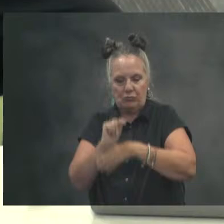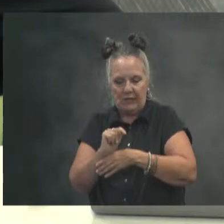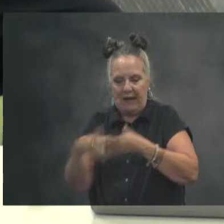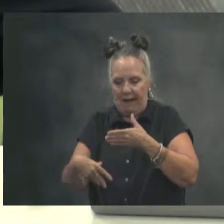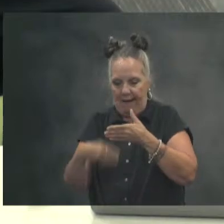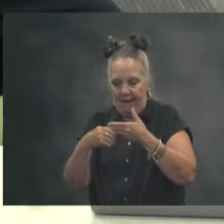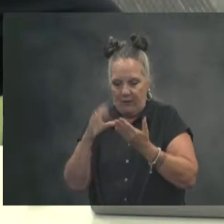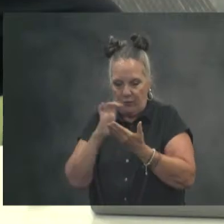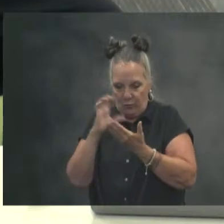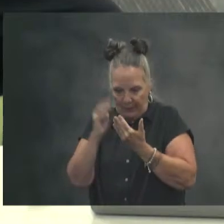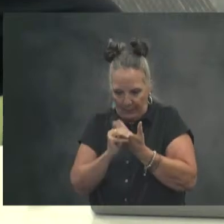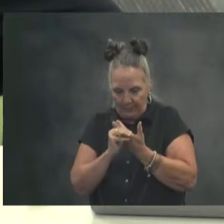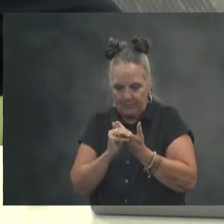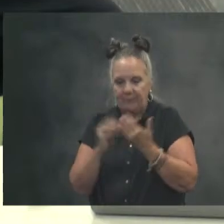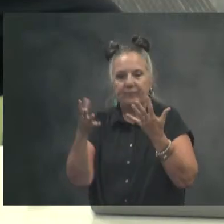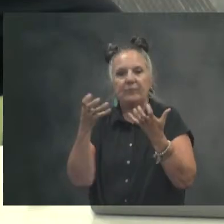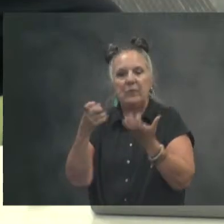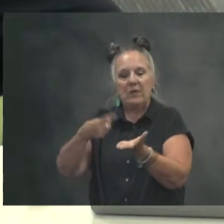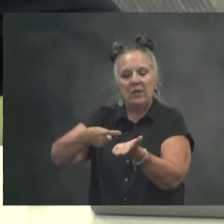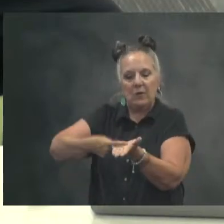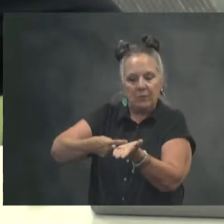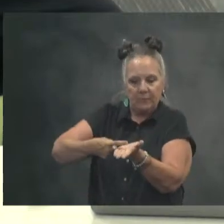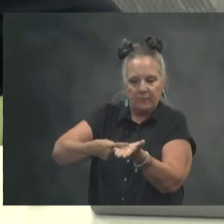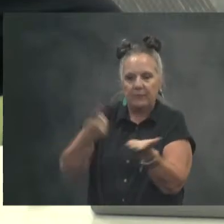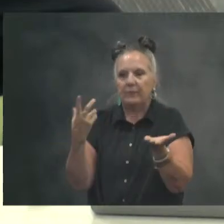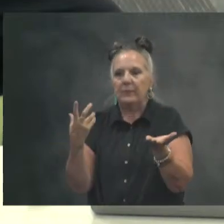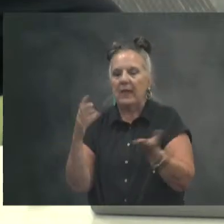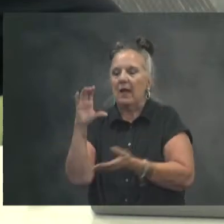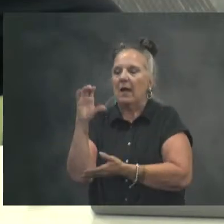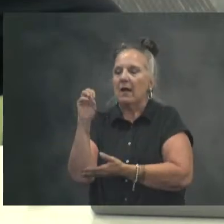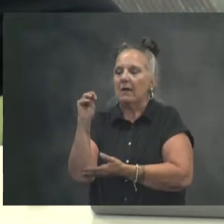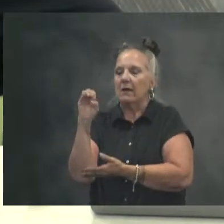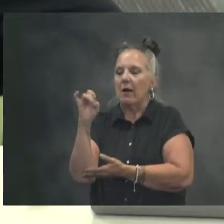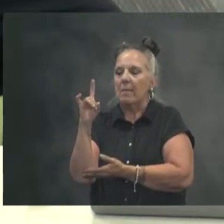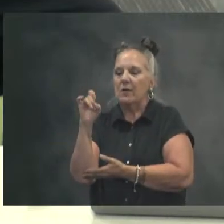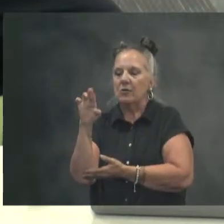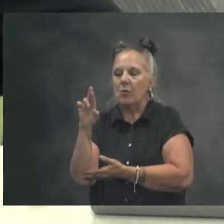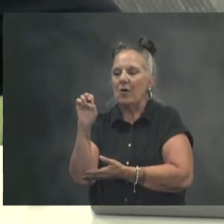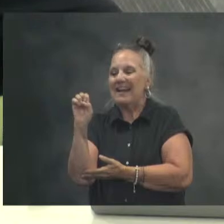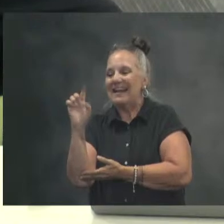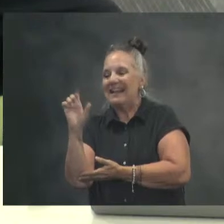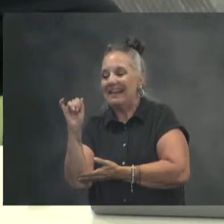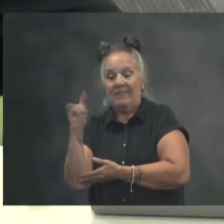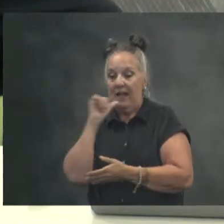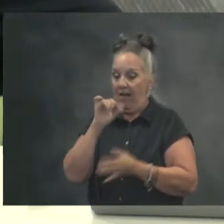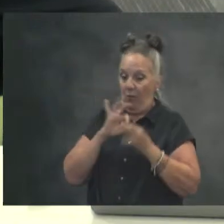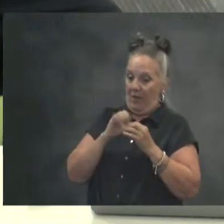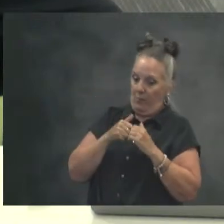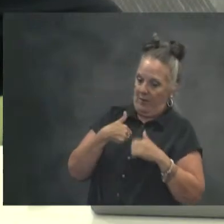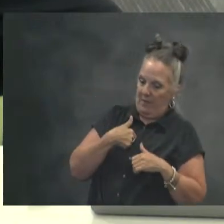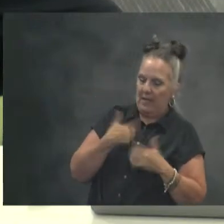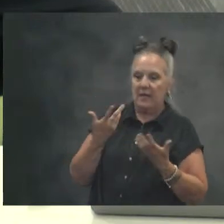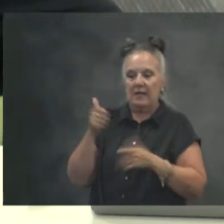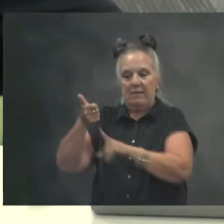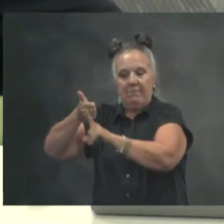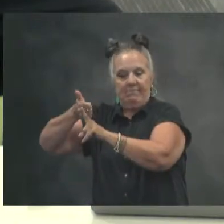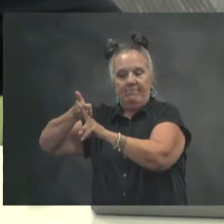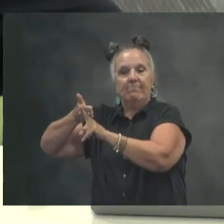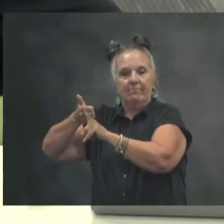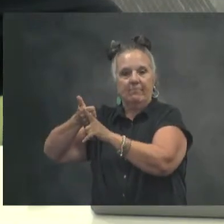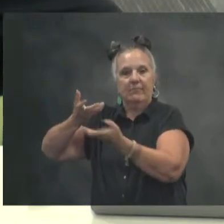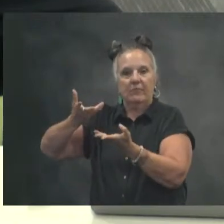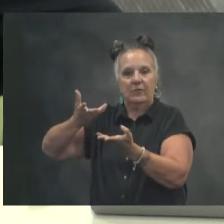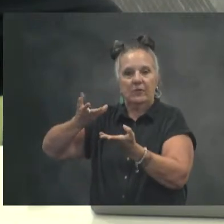the curriculum. They want to talk about Commodore Levi, no relation, who was instrumental in